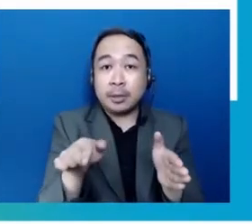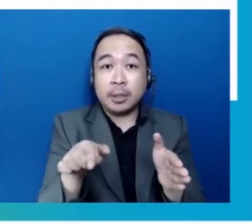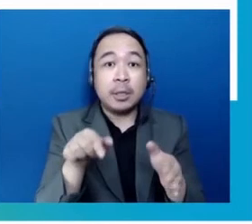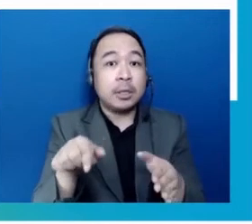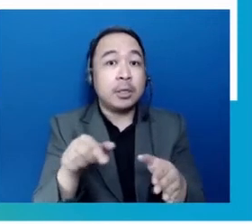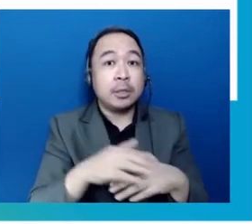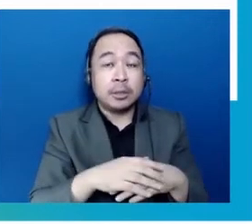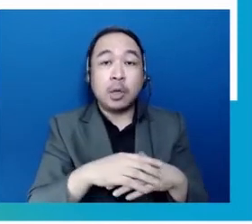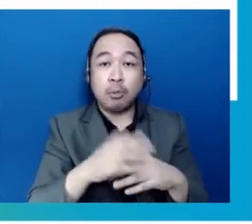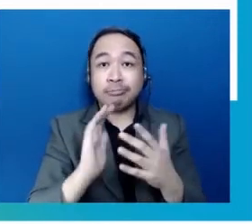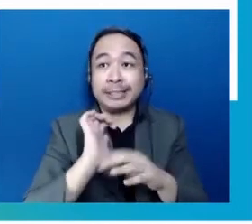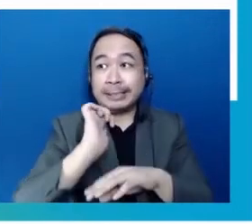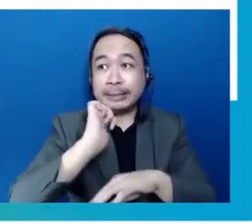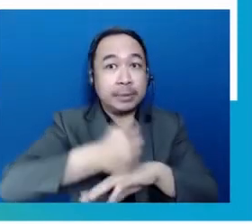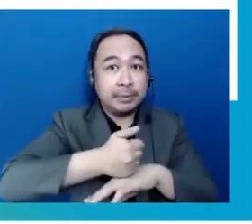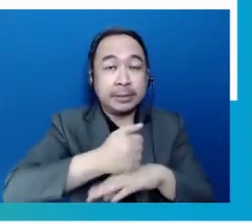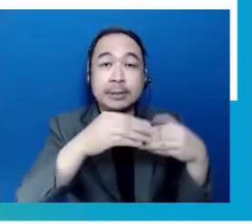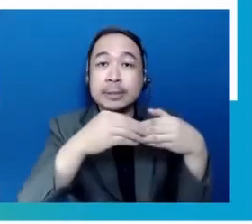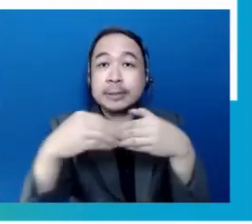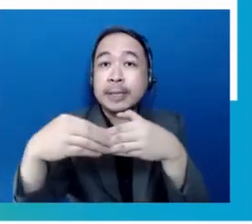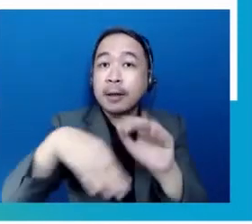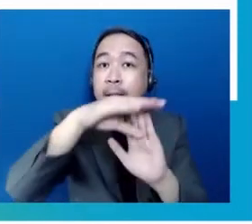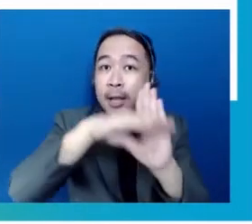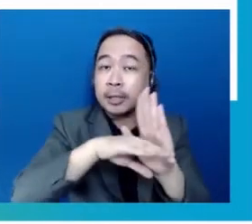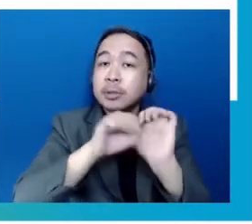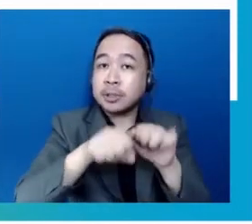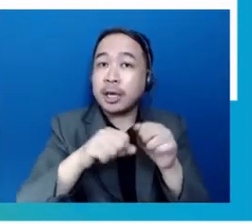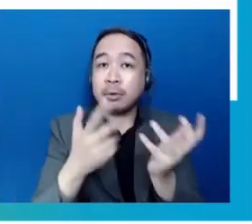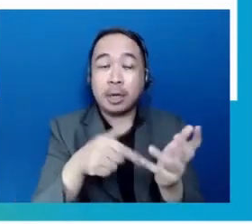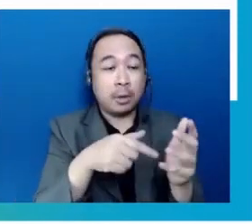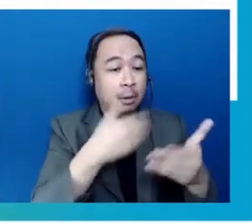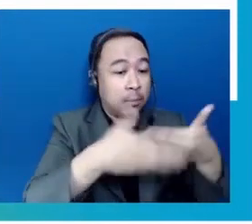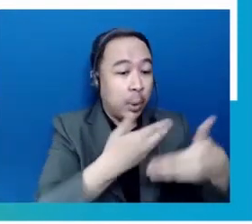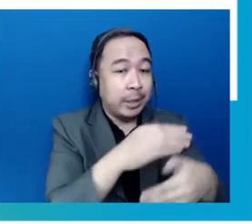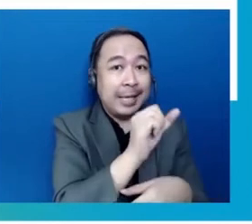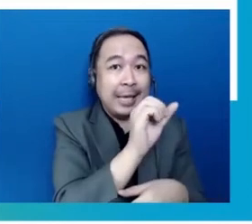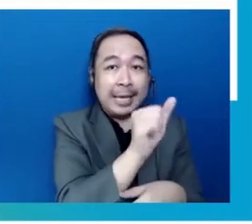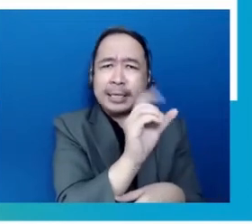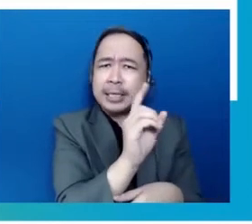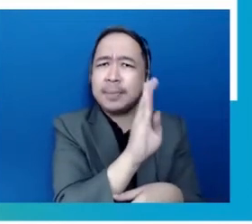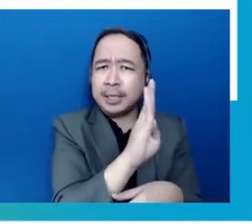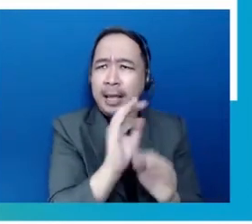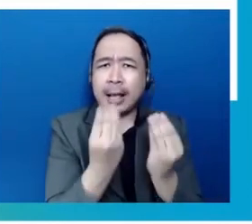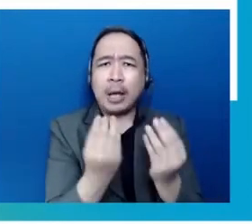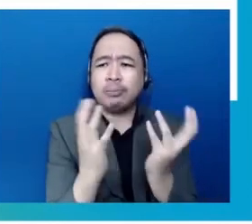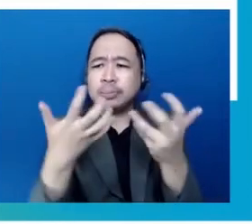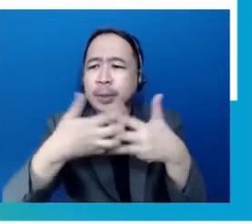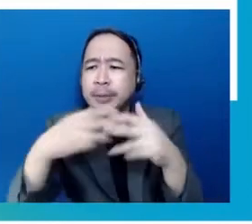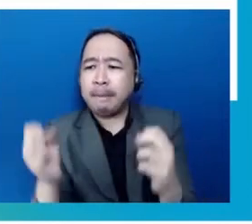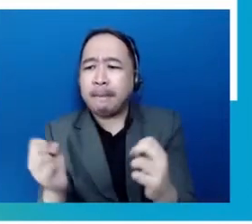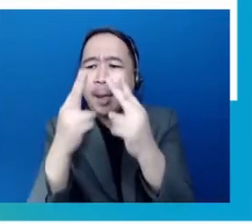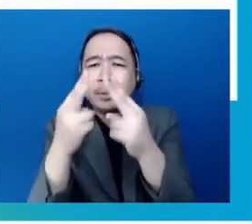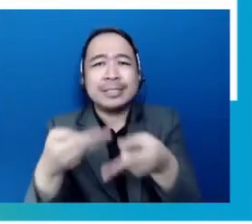implementation guidelines that will enable our operations to align with the goals of Paris Agreement. And ADB is